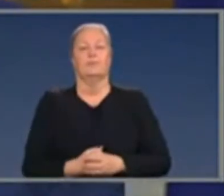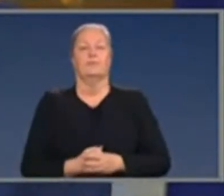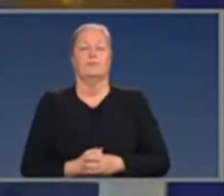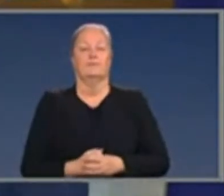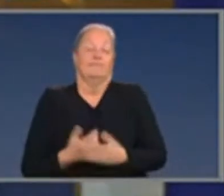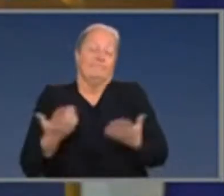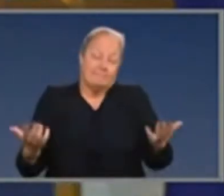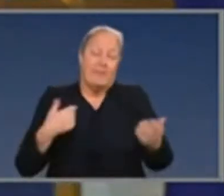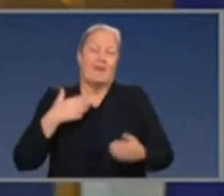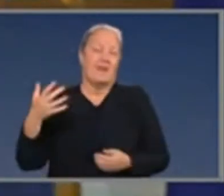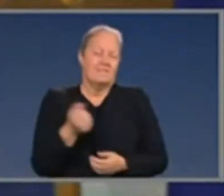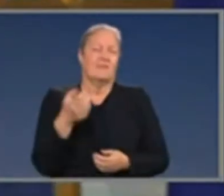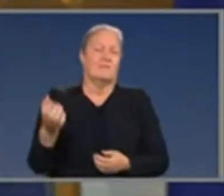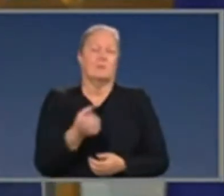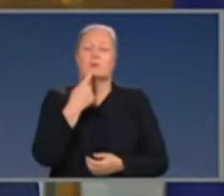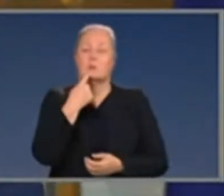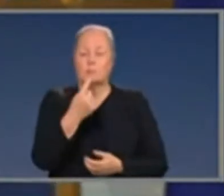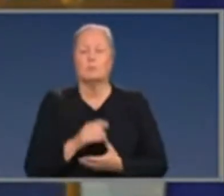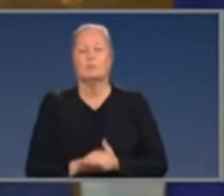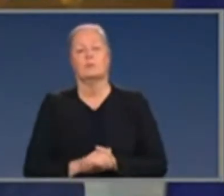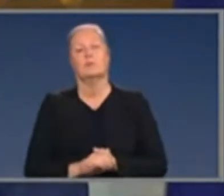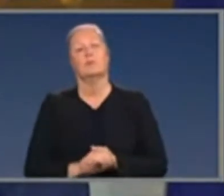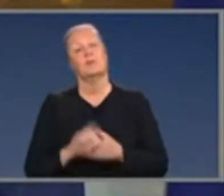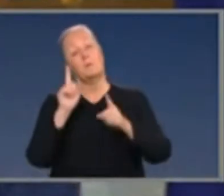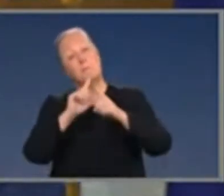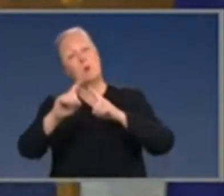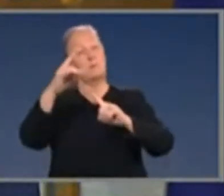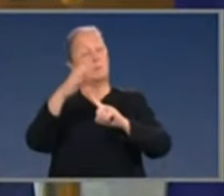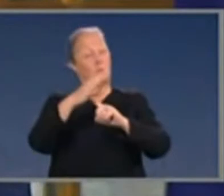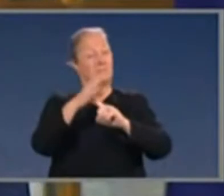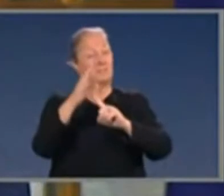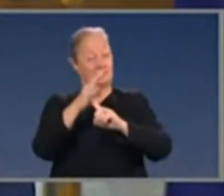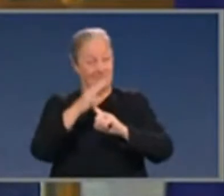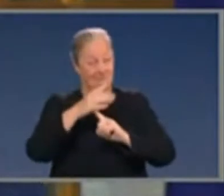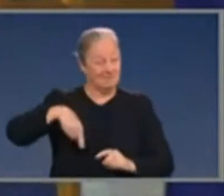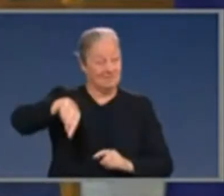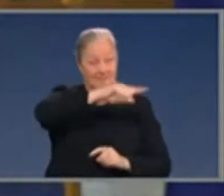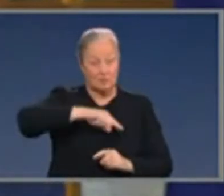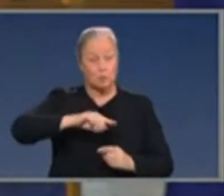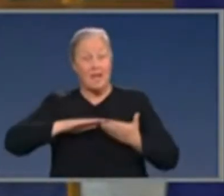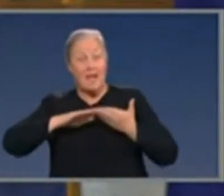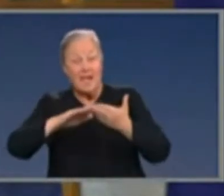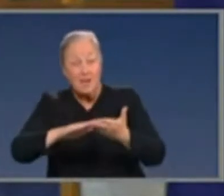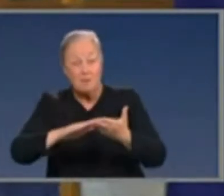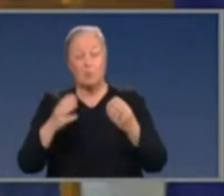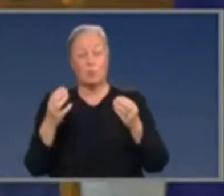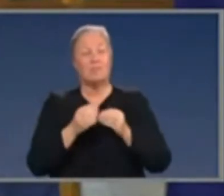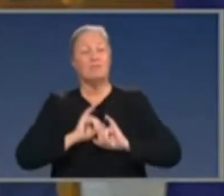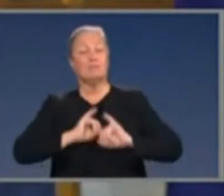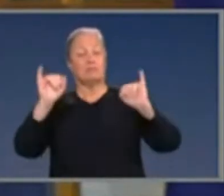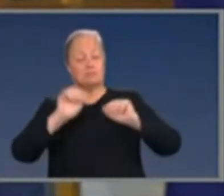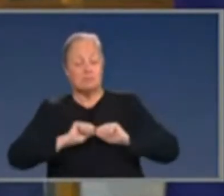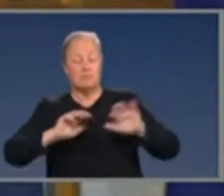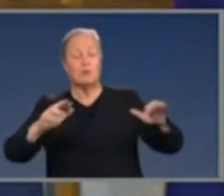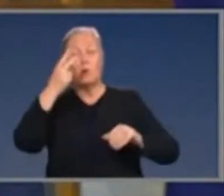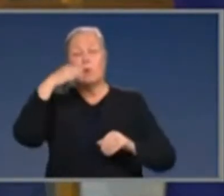remiss of me not to say that the most important thing we can do to solve the residential aged care outbreak in Victoria is